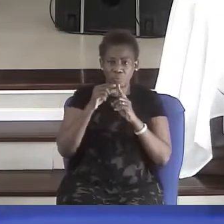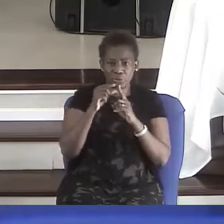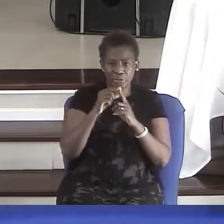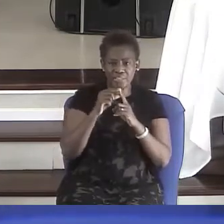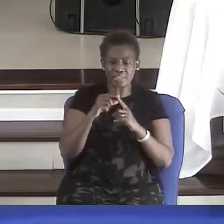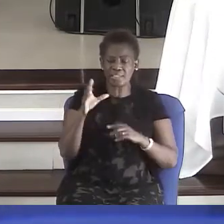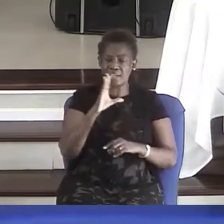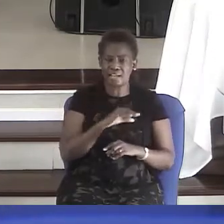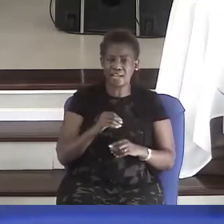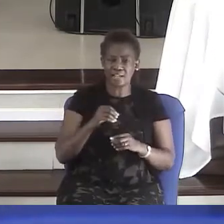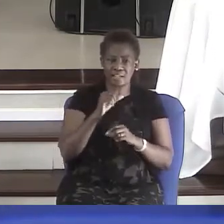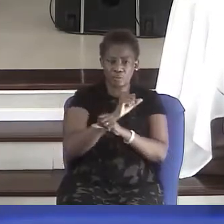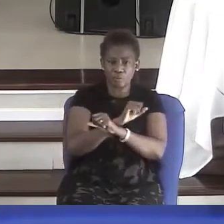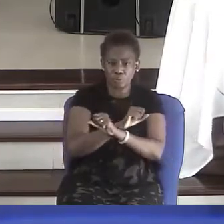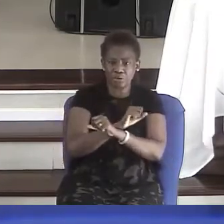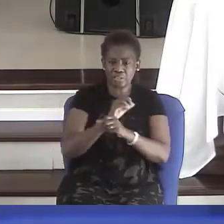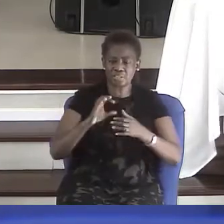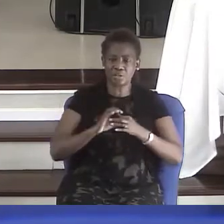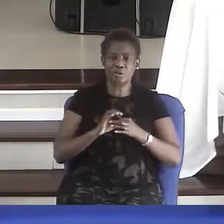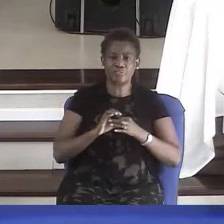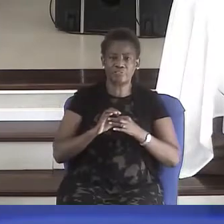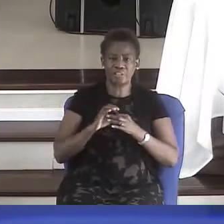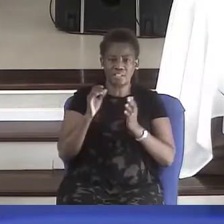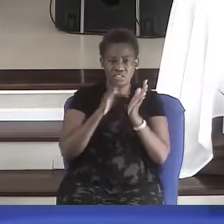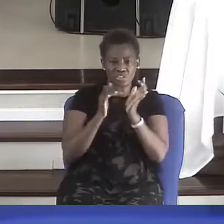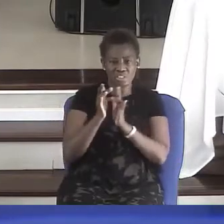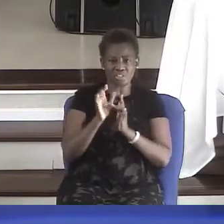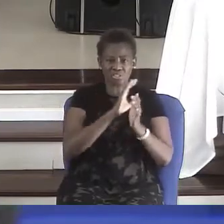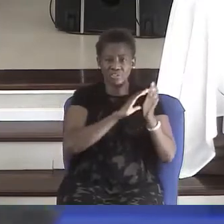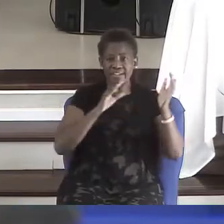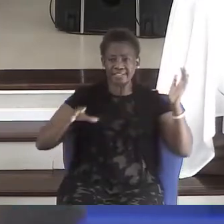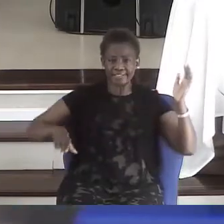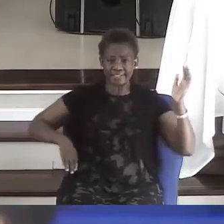works of Jesus Christ.